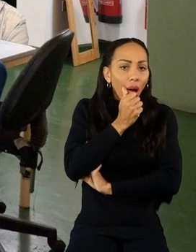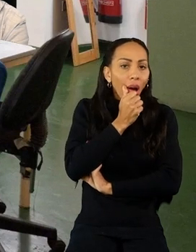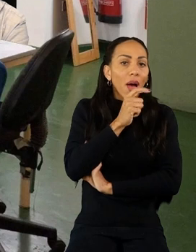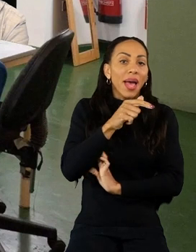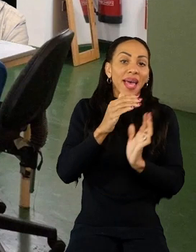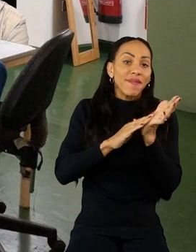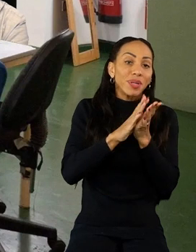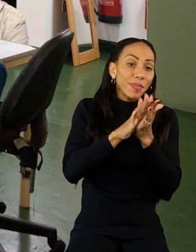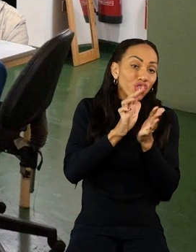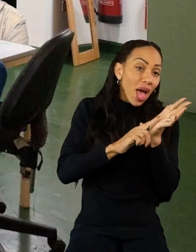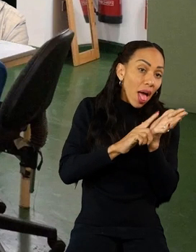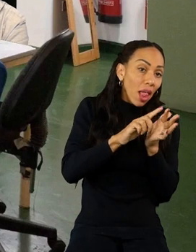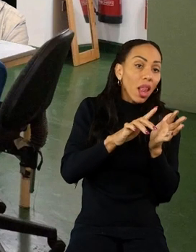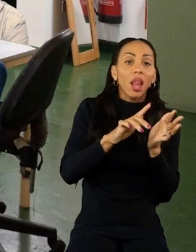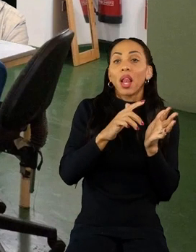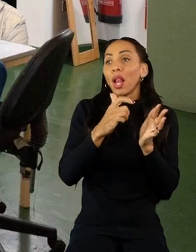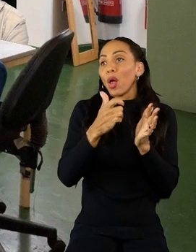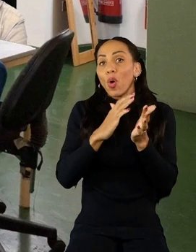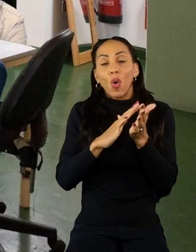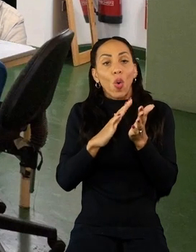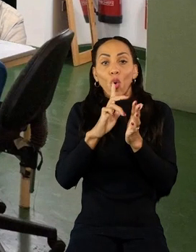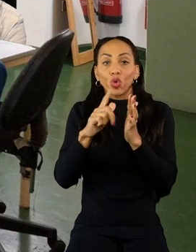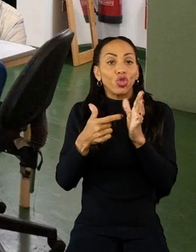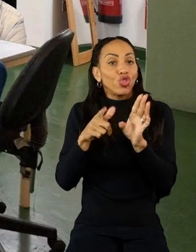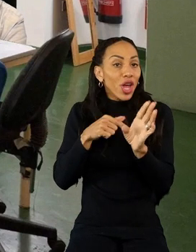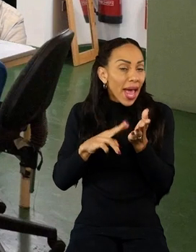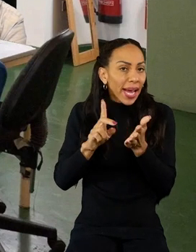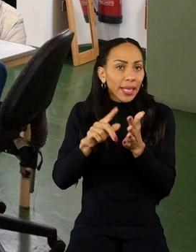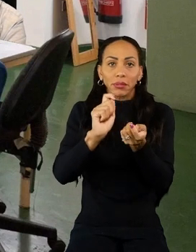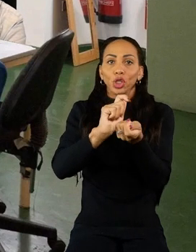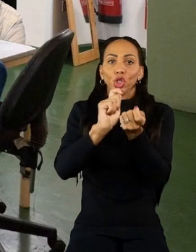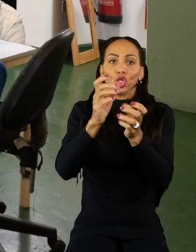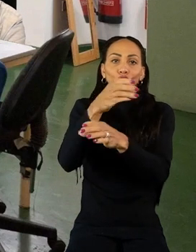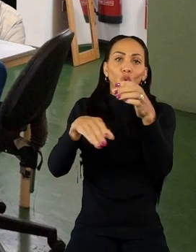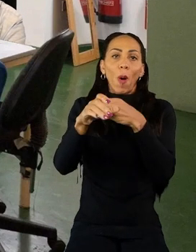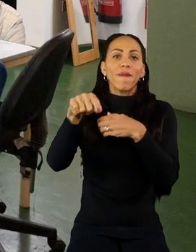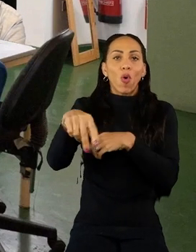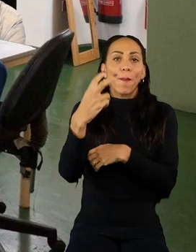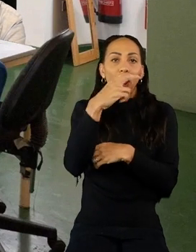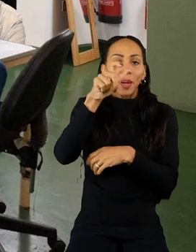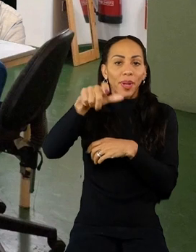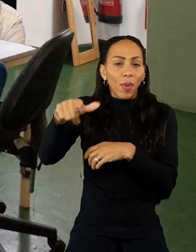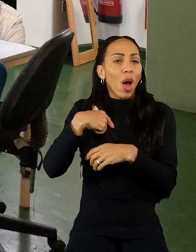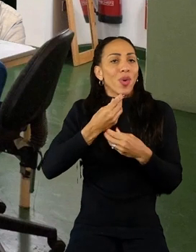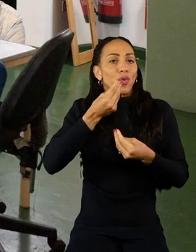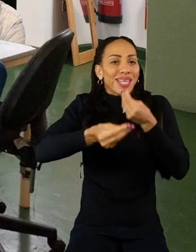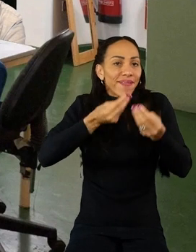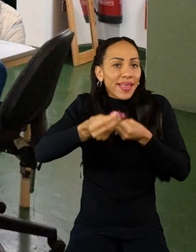was running in my hand, if for example, instead of Michelle and Jayne, if there were blind